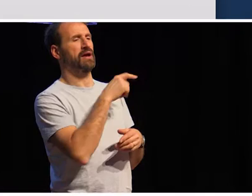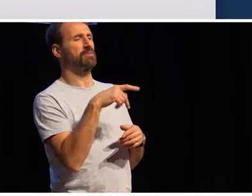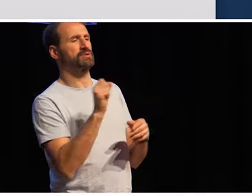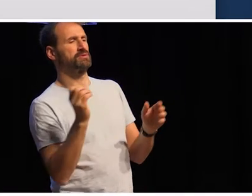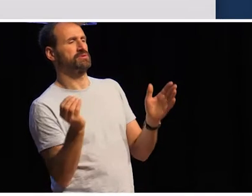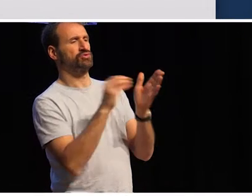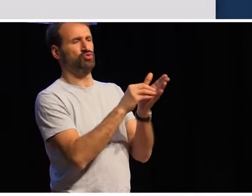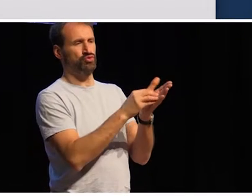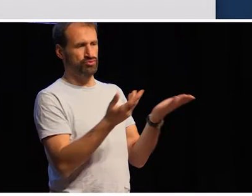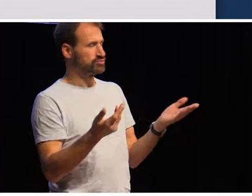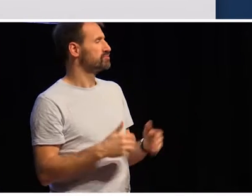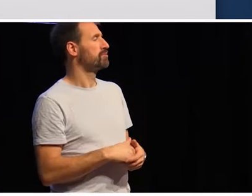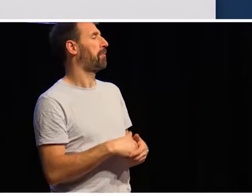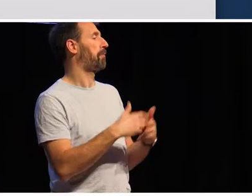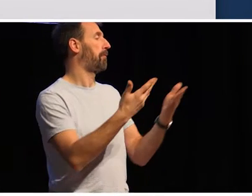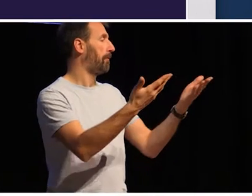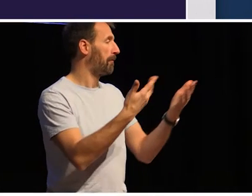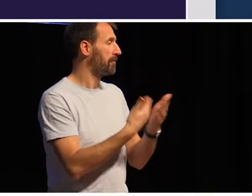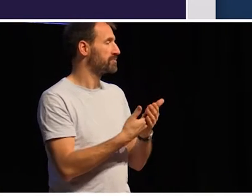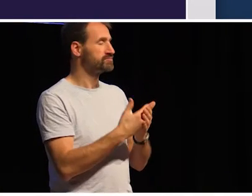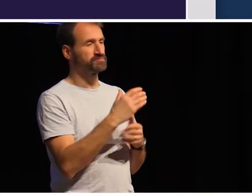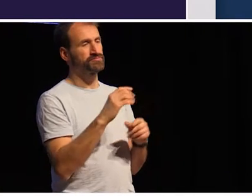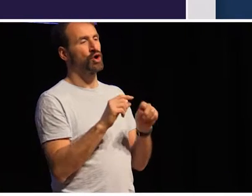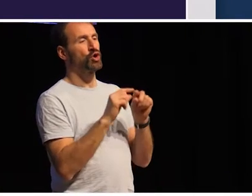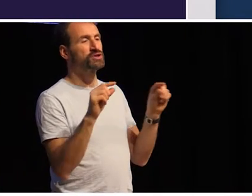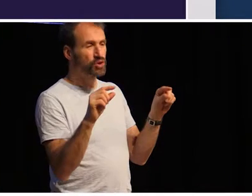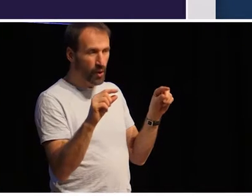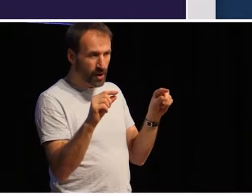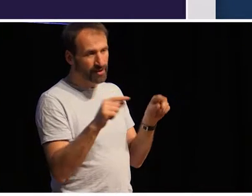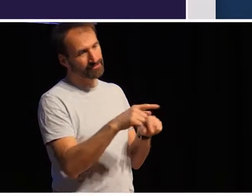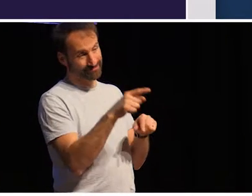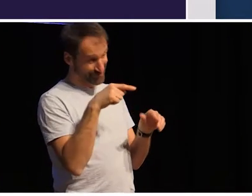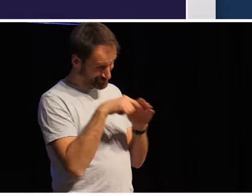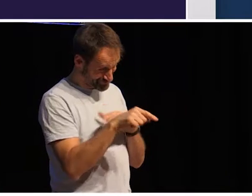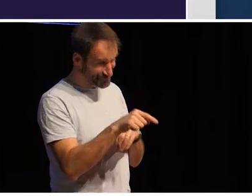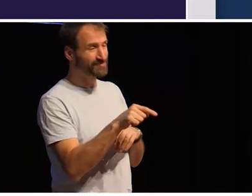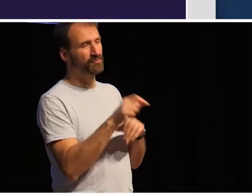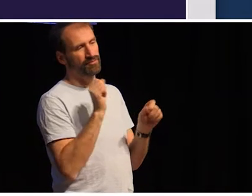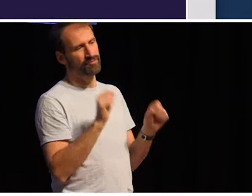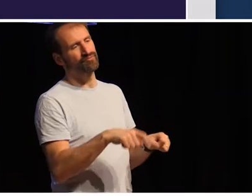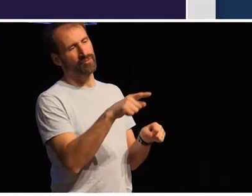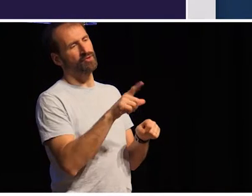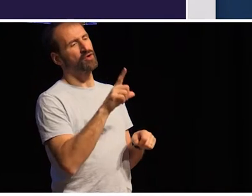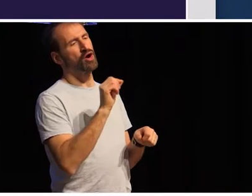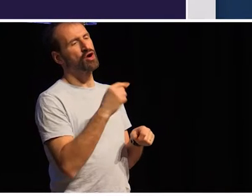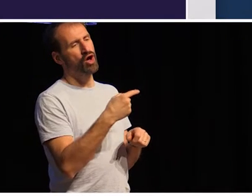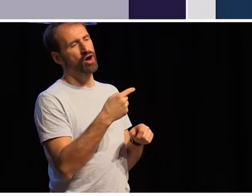system. For example, there is a console which allows you to see log